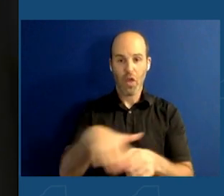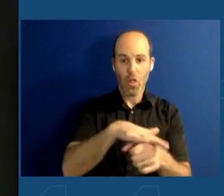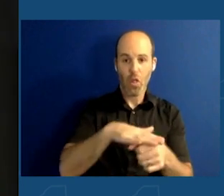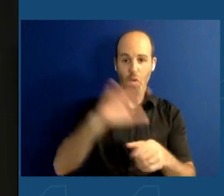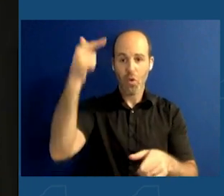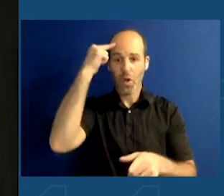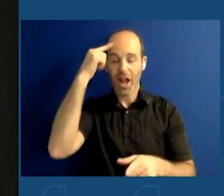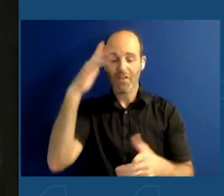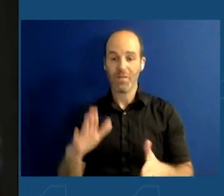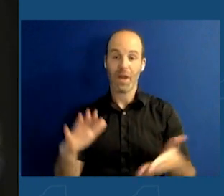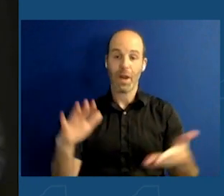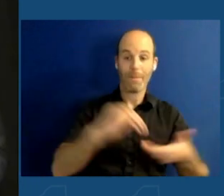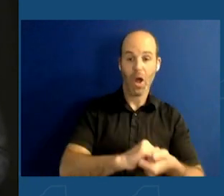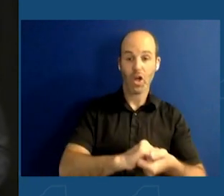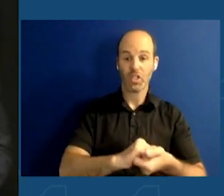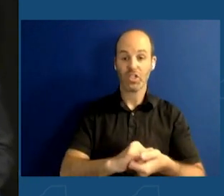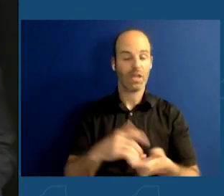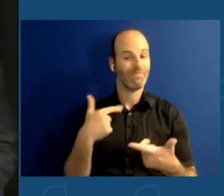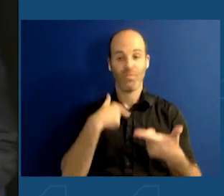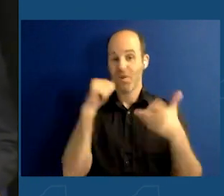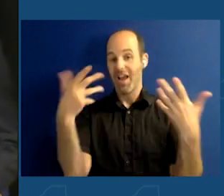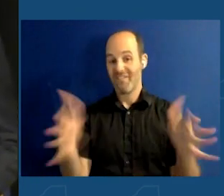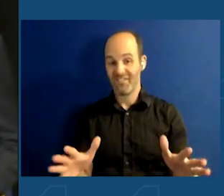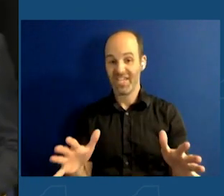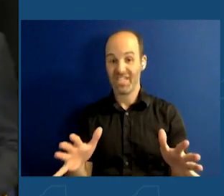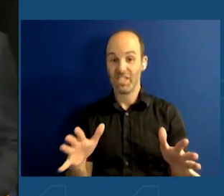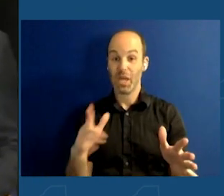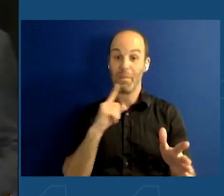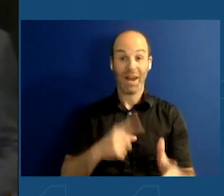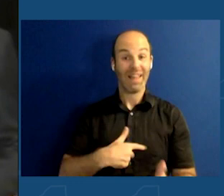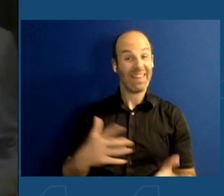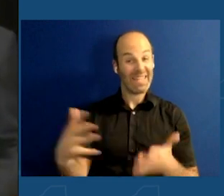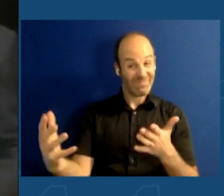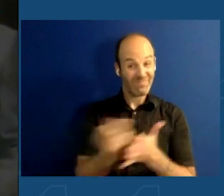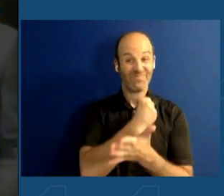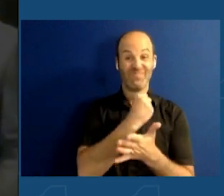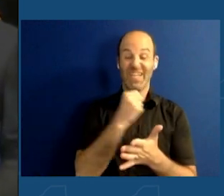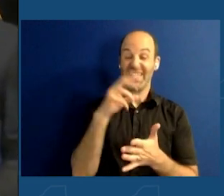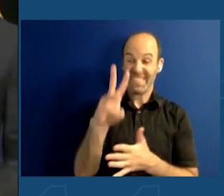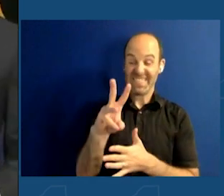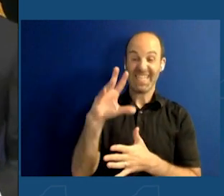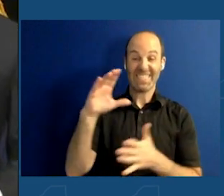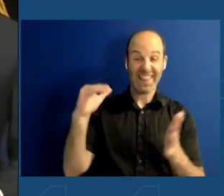we're not done, but I think taking over 6,000 guns off the streets